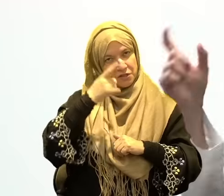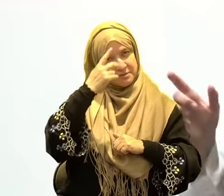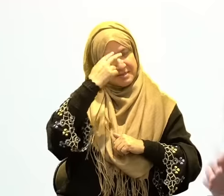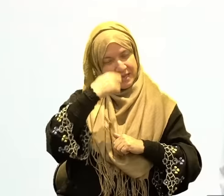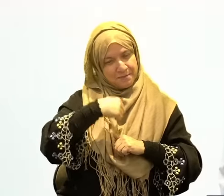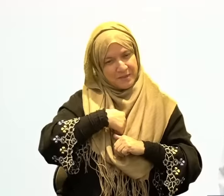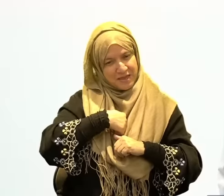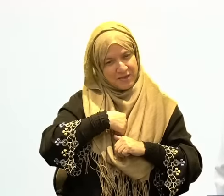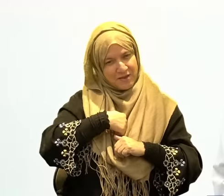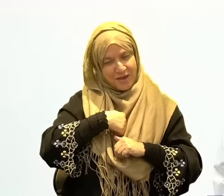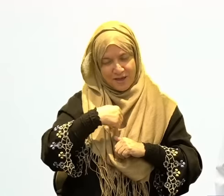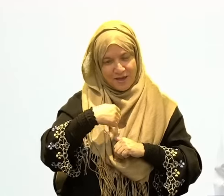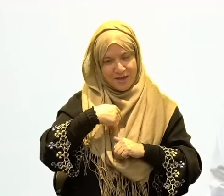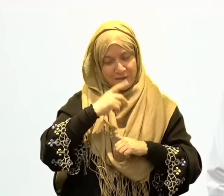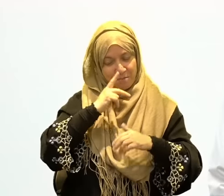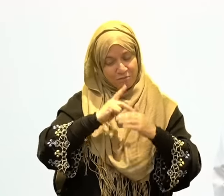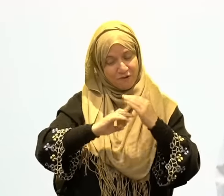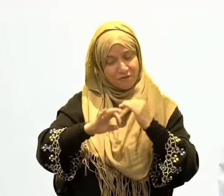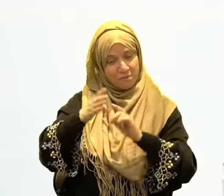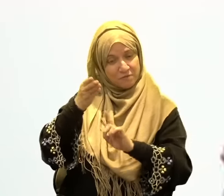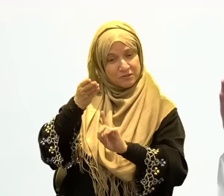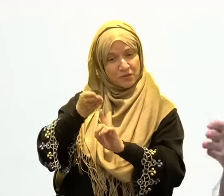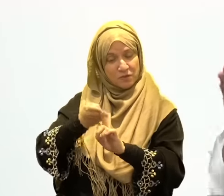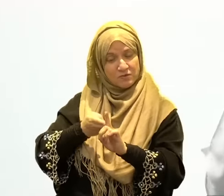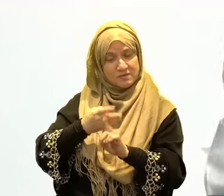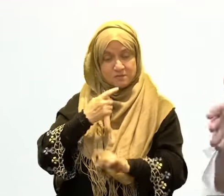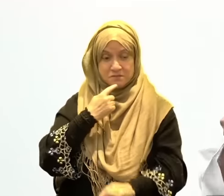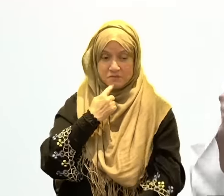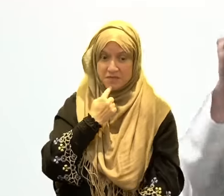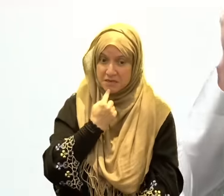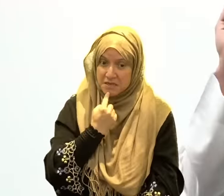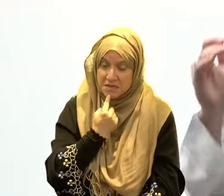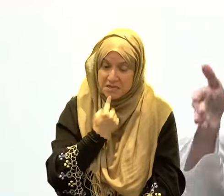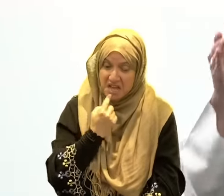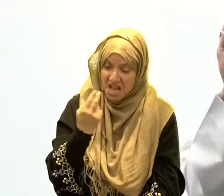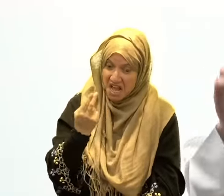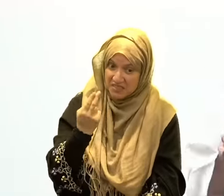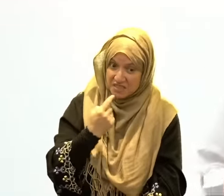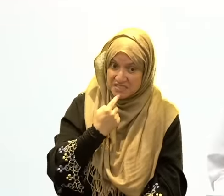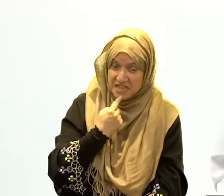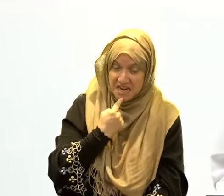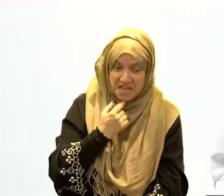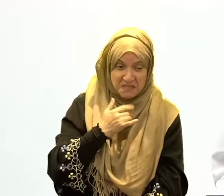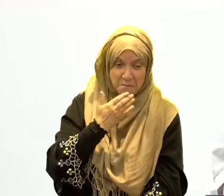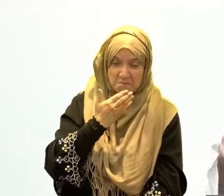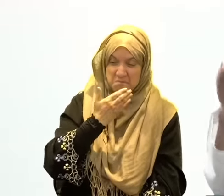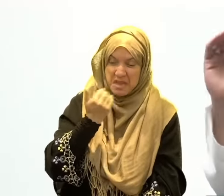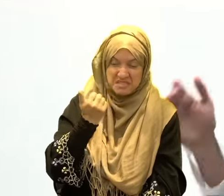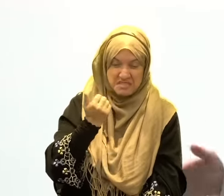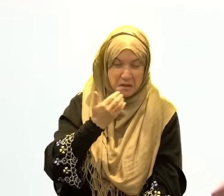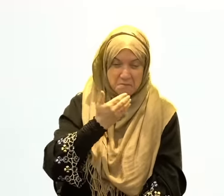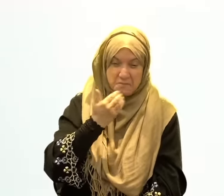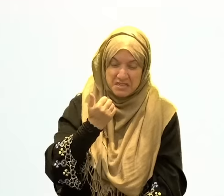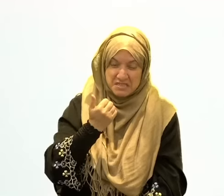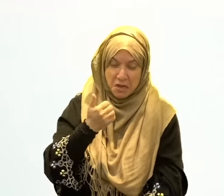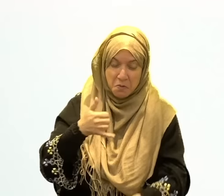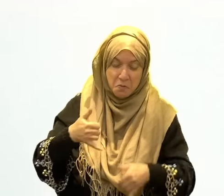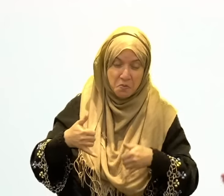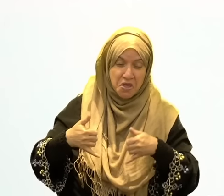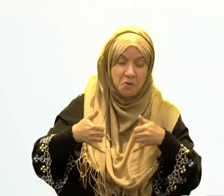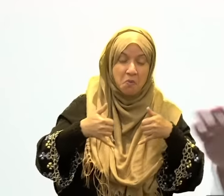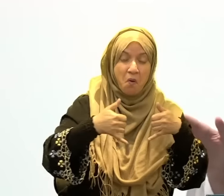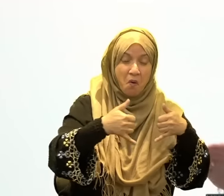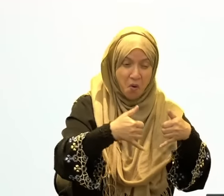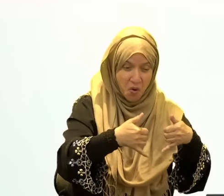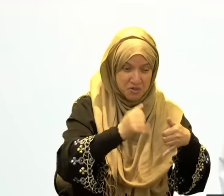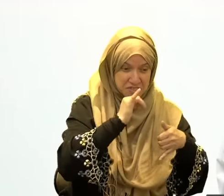reward of Jannah is the sight upon Allah subhanahu wa ta'ala. It is ziyada, it's the extra of Jannah. It's not an extra palace, it's